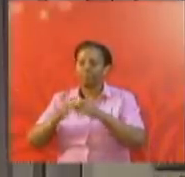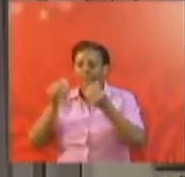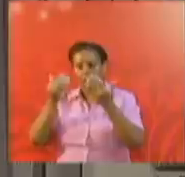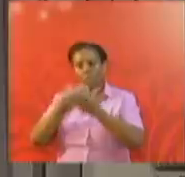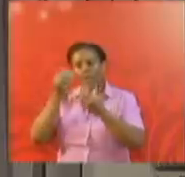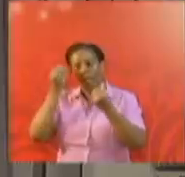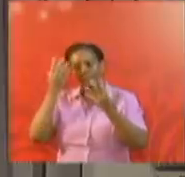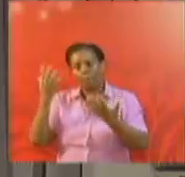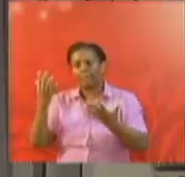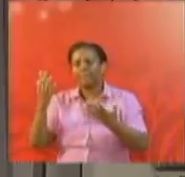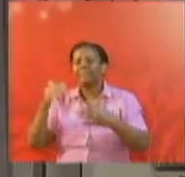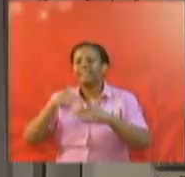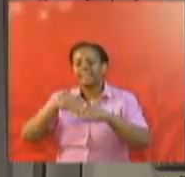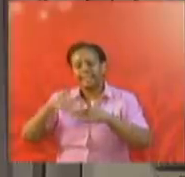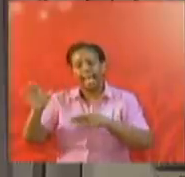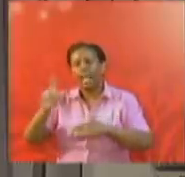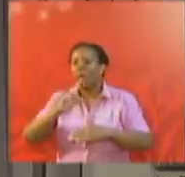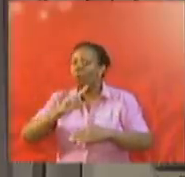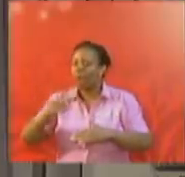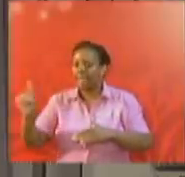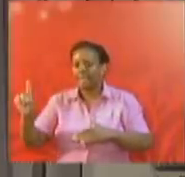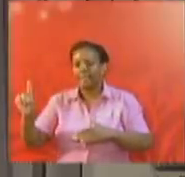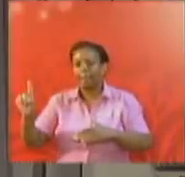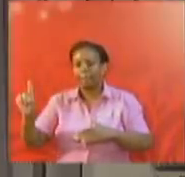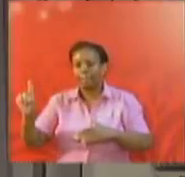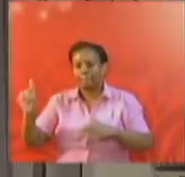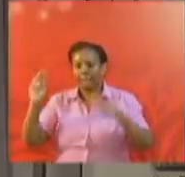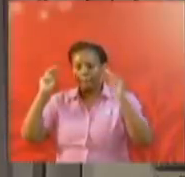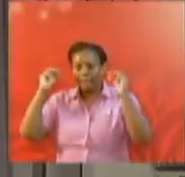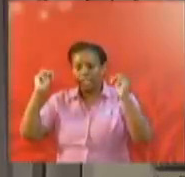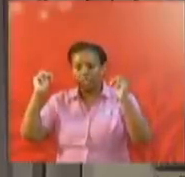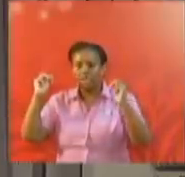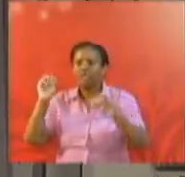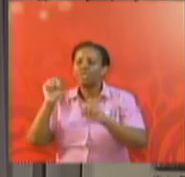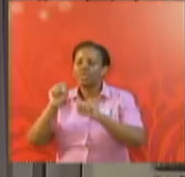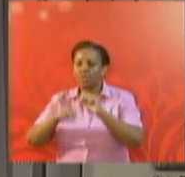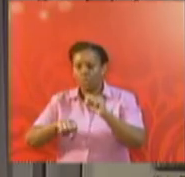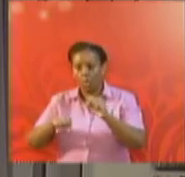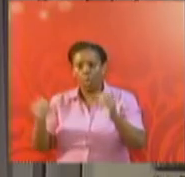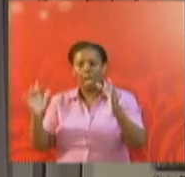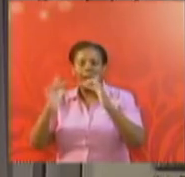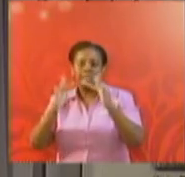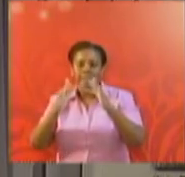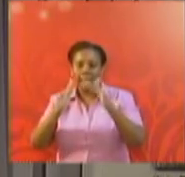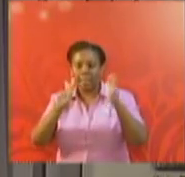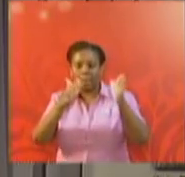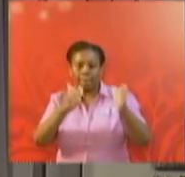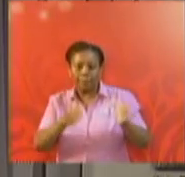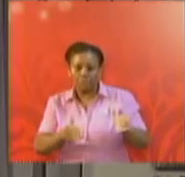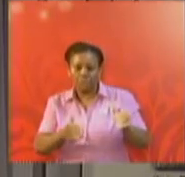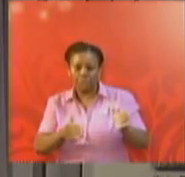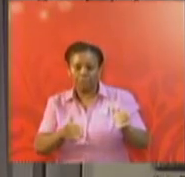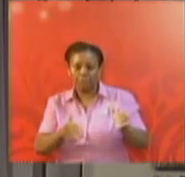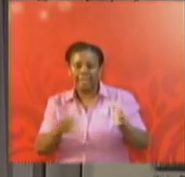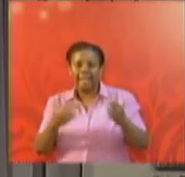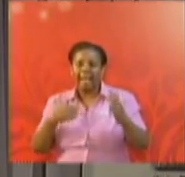is the patient's name and phone contact. So I cannot comment on that individual case because we simply don't have the